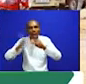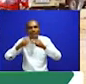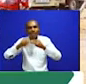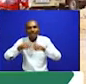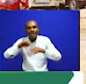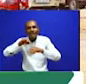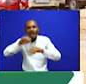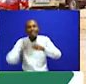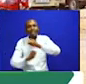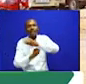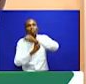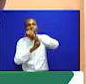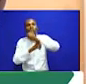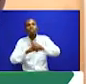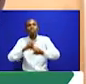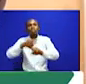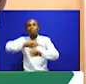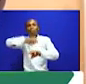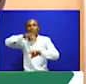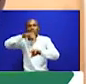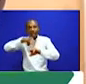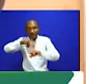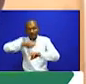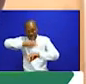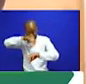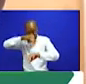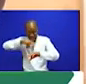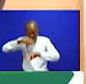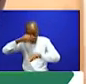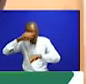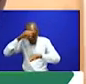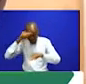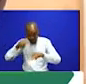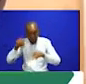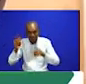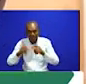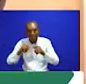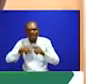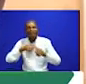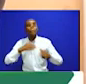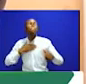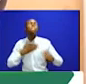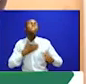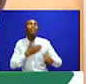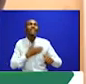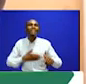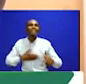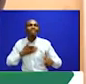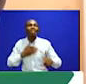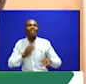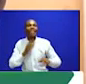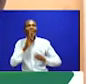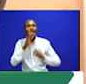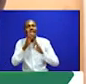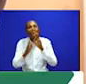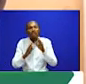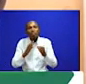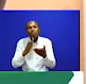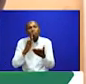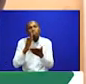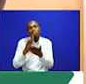ubusiro kuri wa serikali national government kobarato bokarabaranyale batu assist